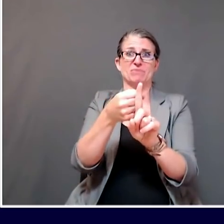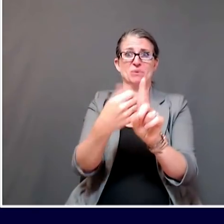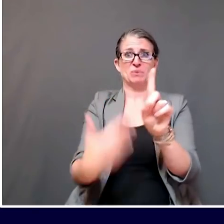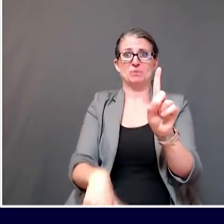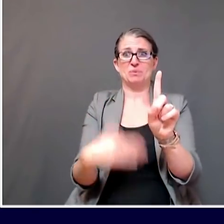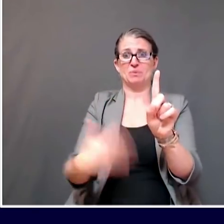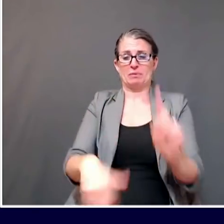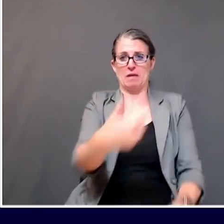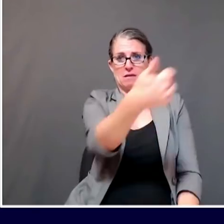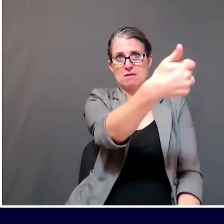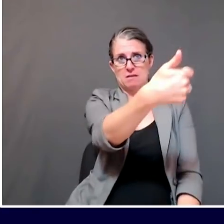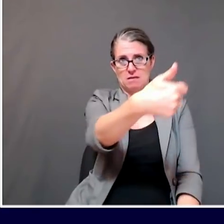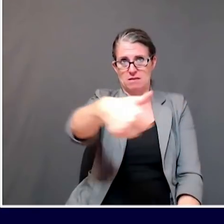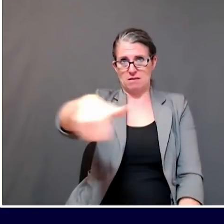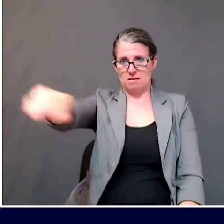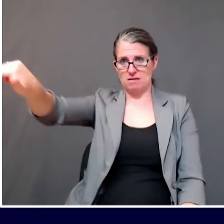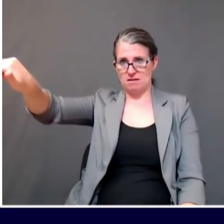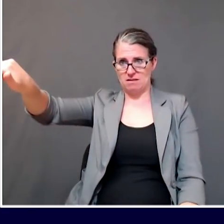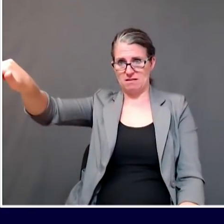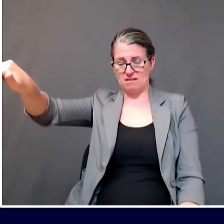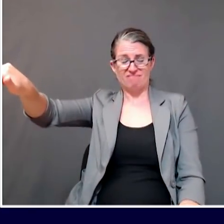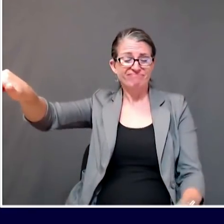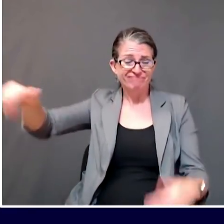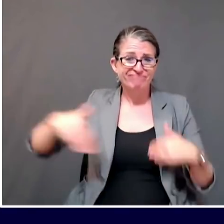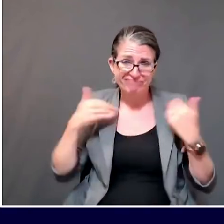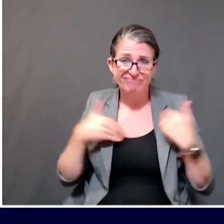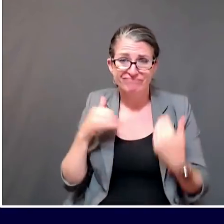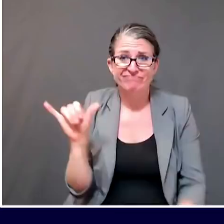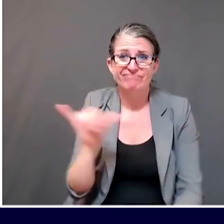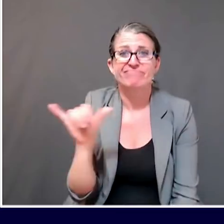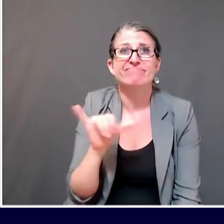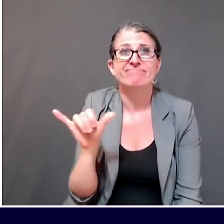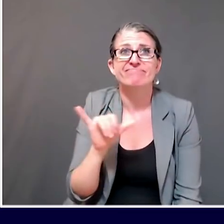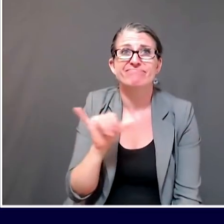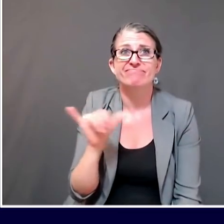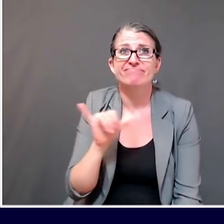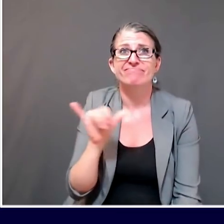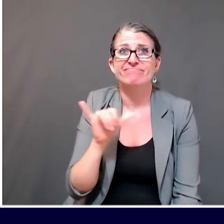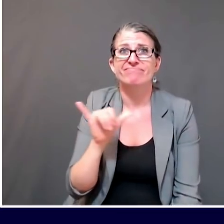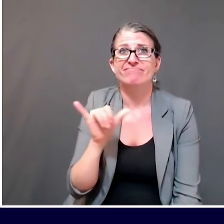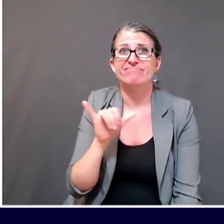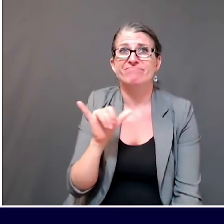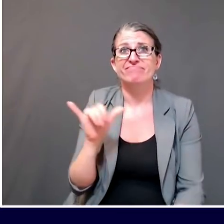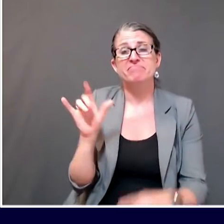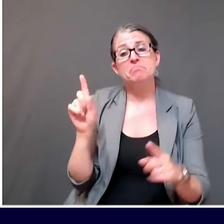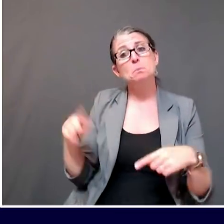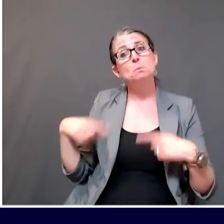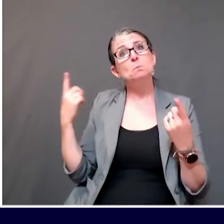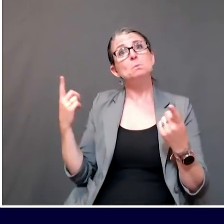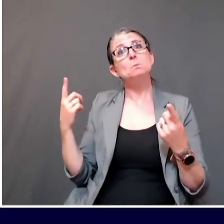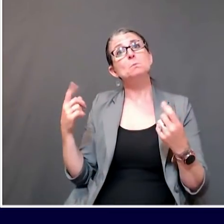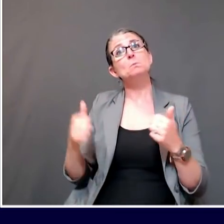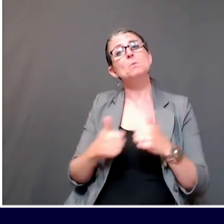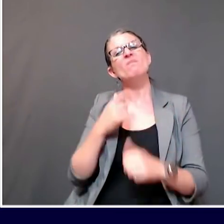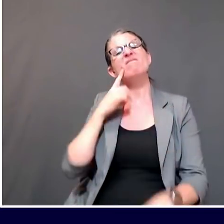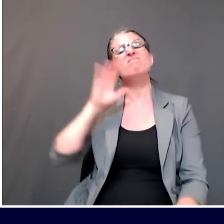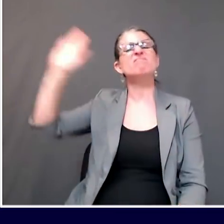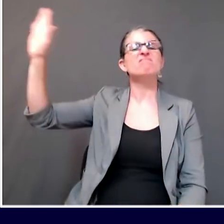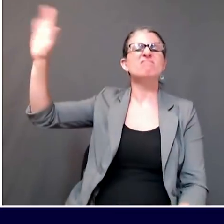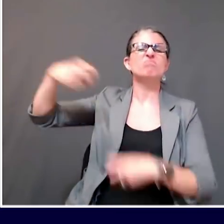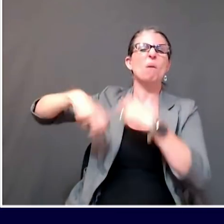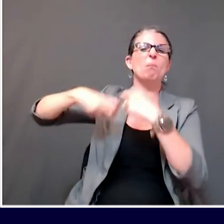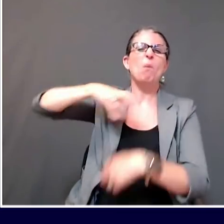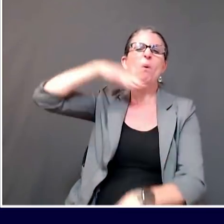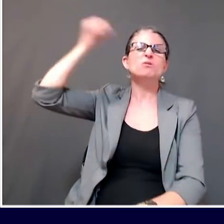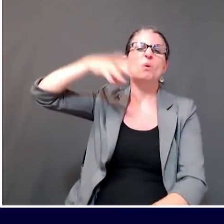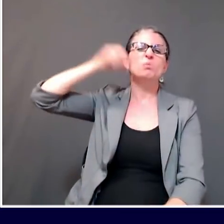We have traditionally and thus far thought of COVID-19 fatalities as affecting older individuals. And